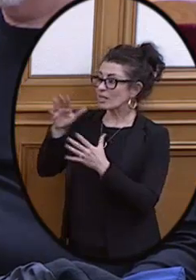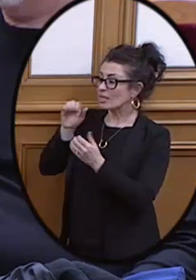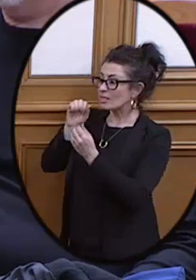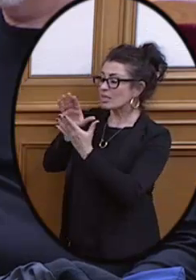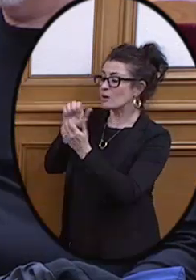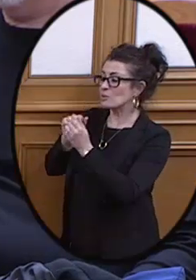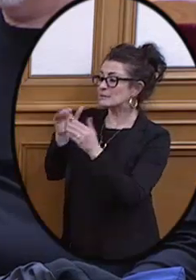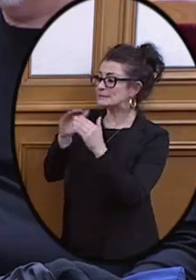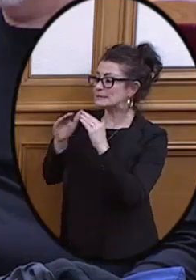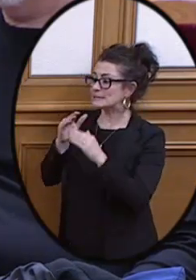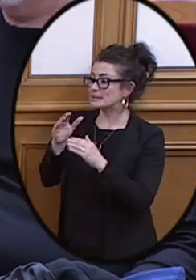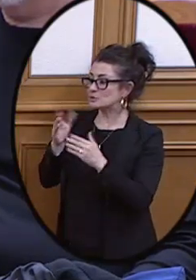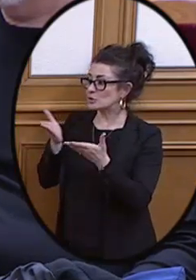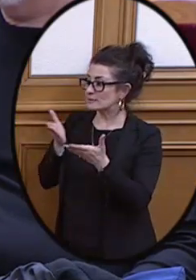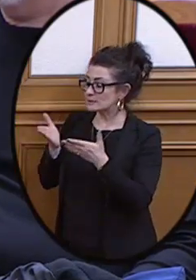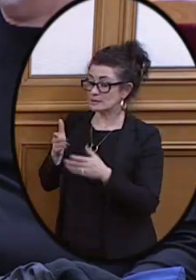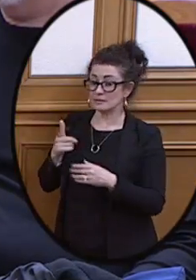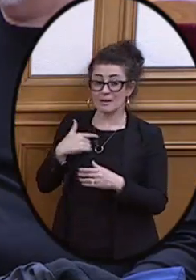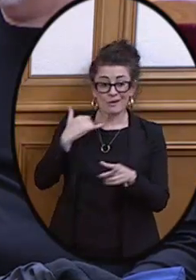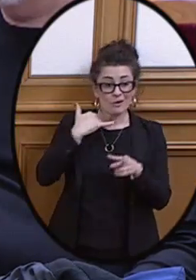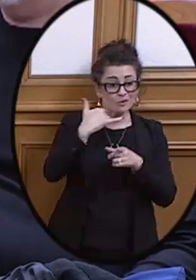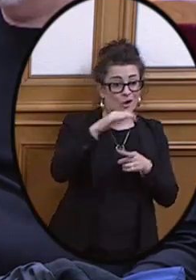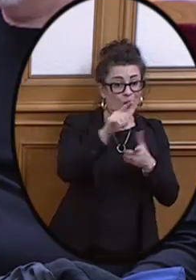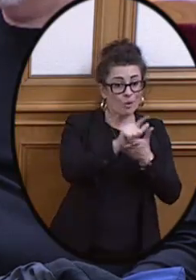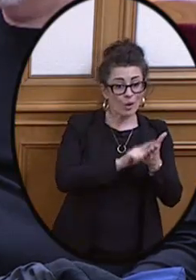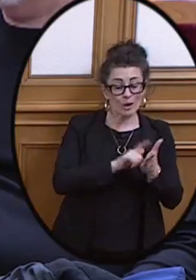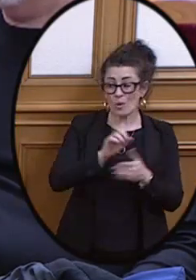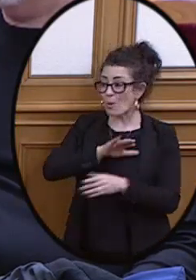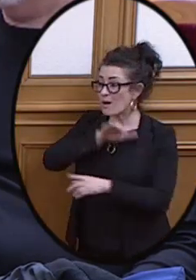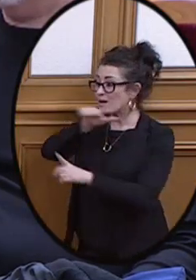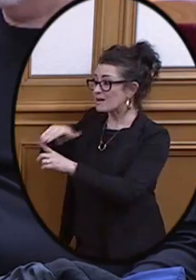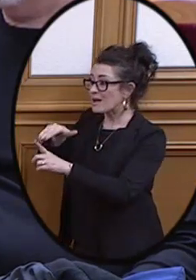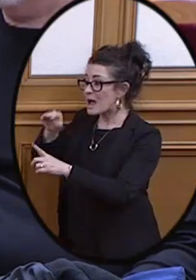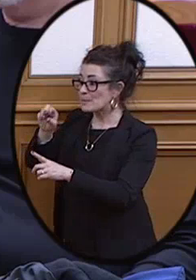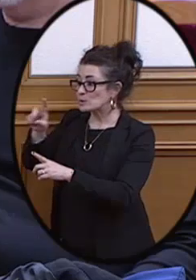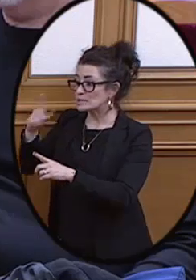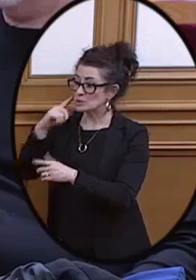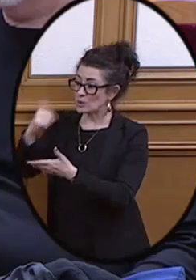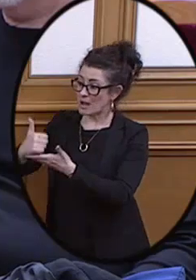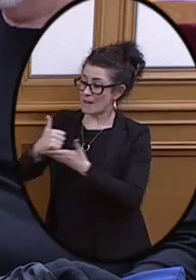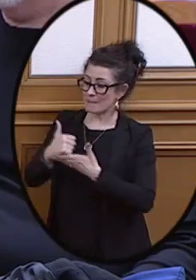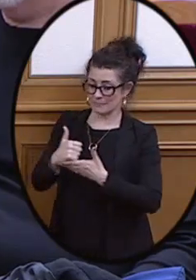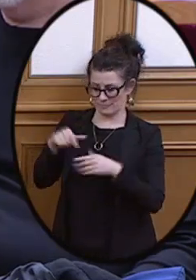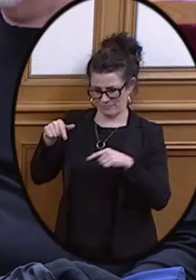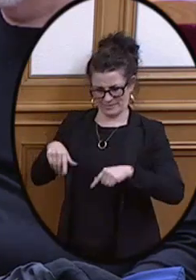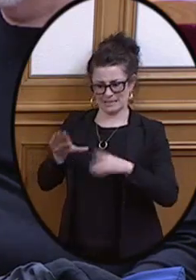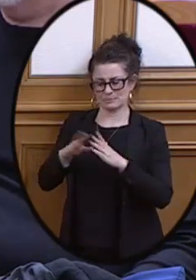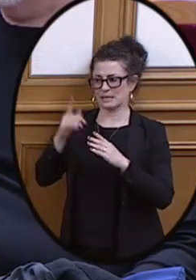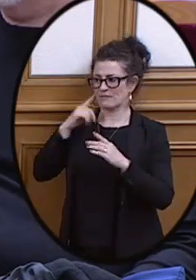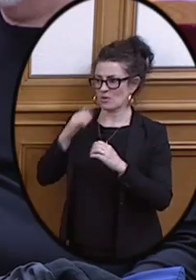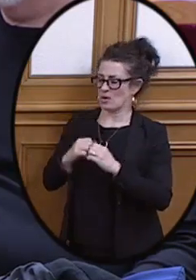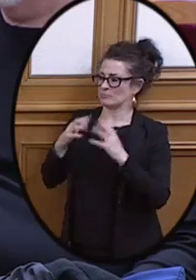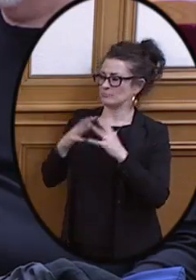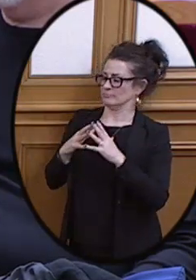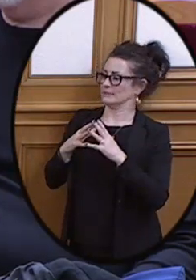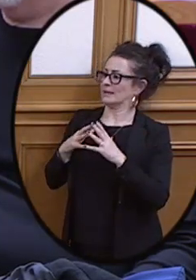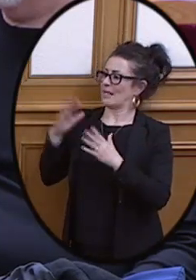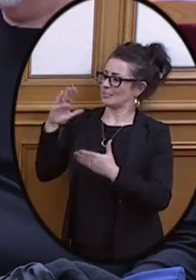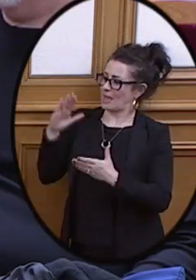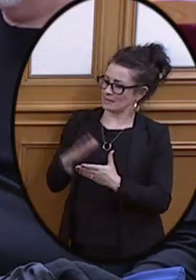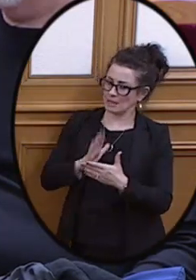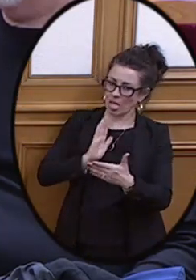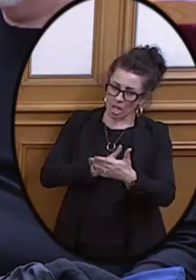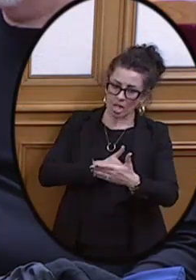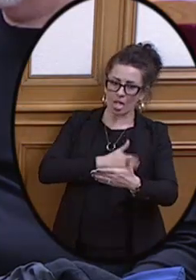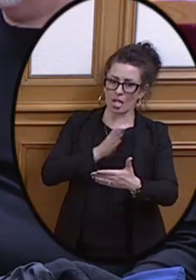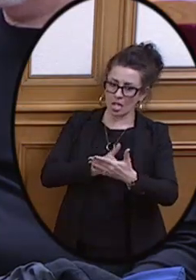I can call a lawyer or I can ask MOD to step in and help. These meetings were created so that less litigation would be brought against City Hall